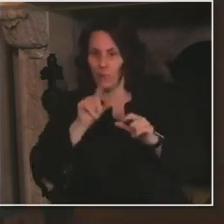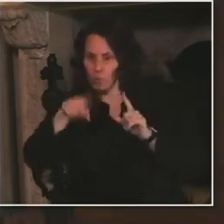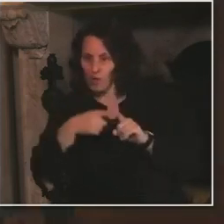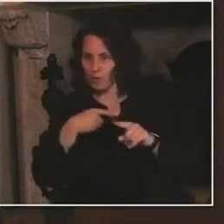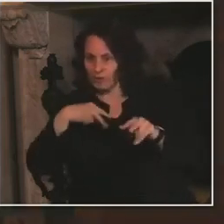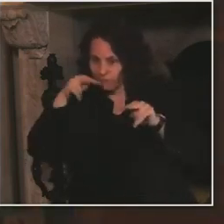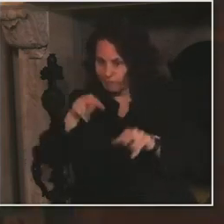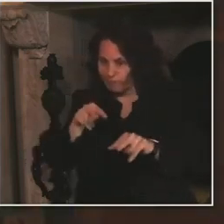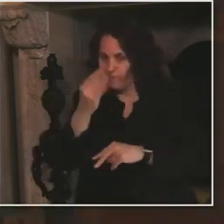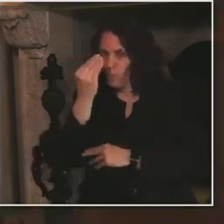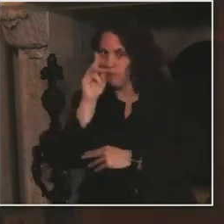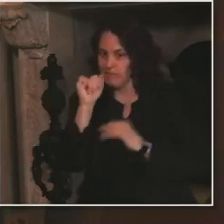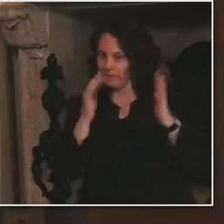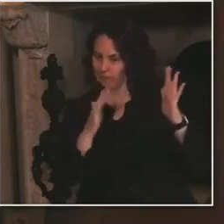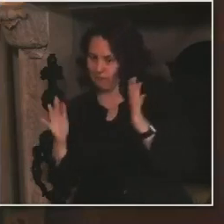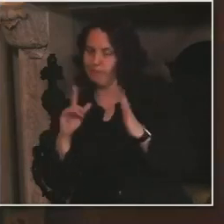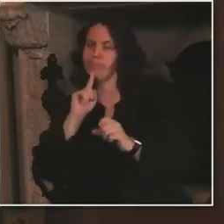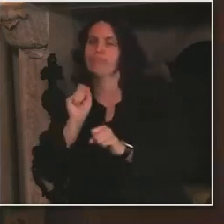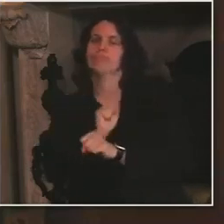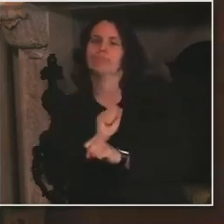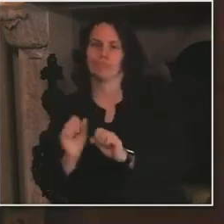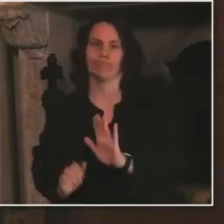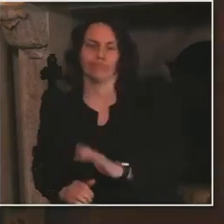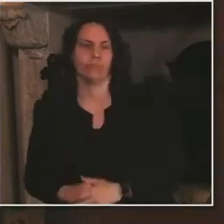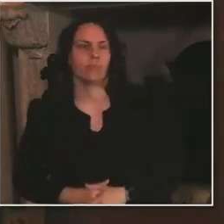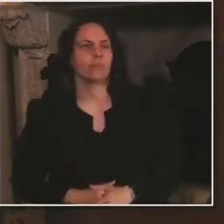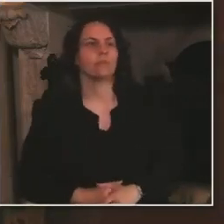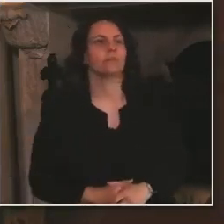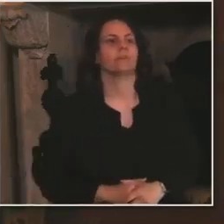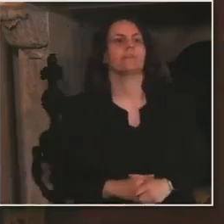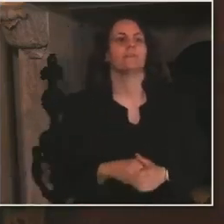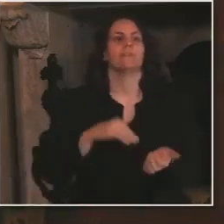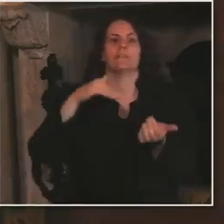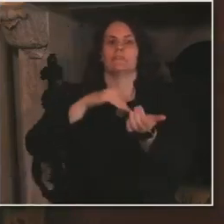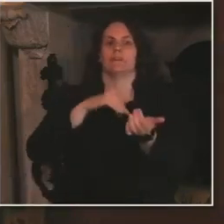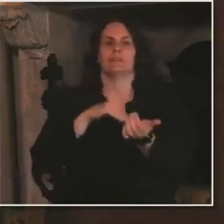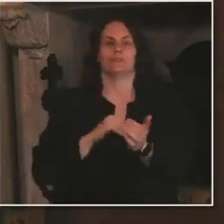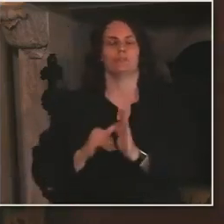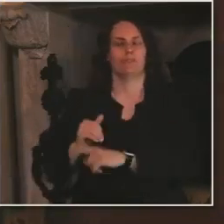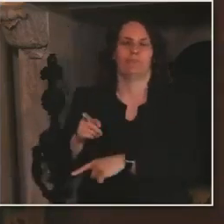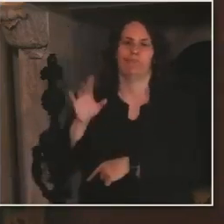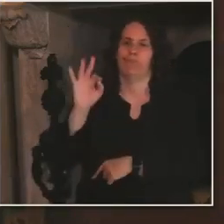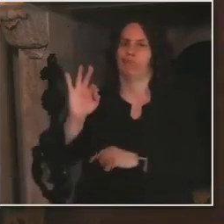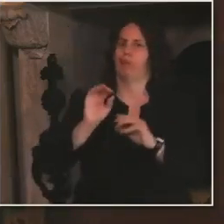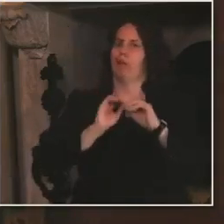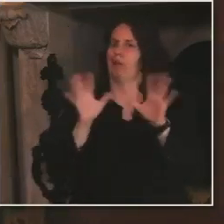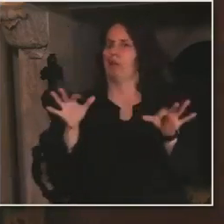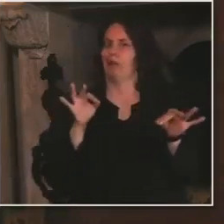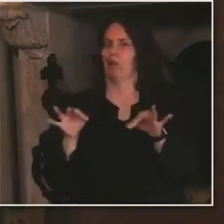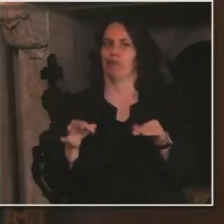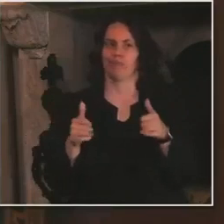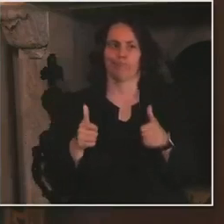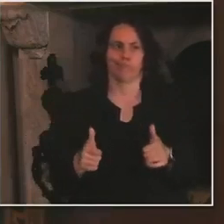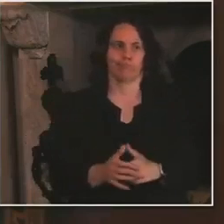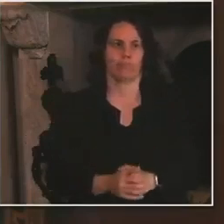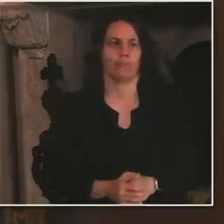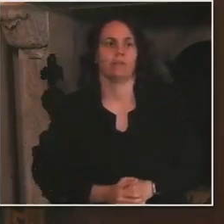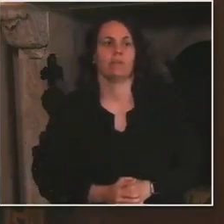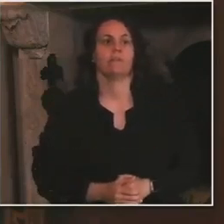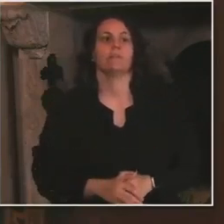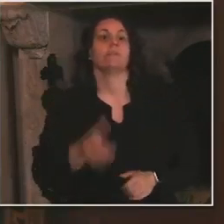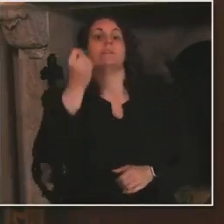I think that was a great description. Anything we measure in science has noise or has some error. So we measure any